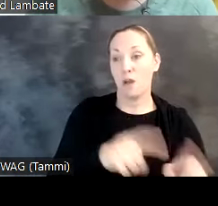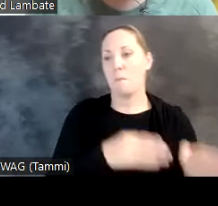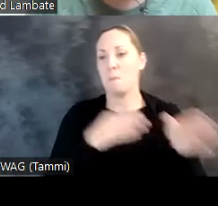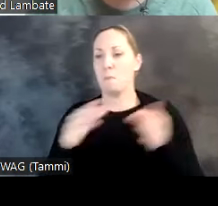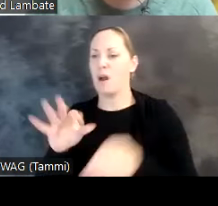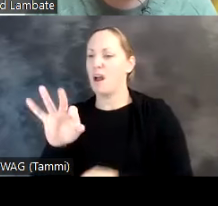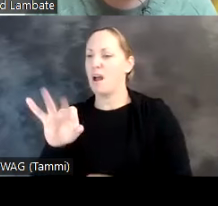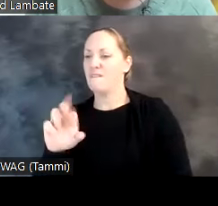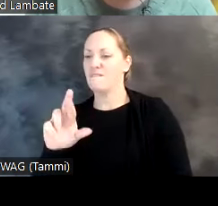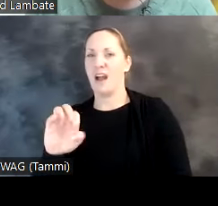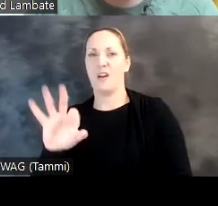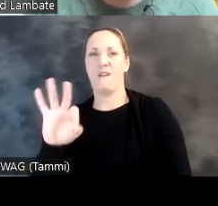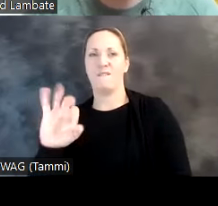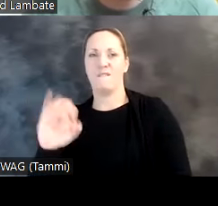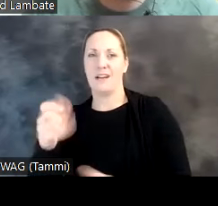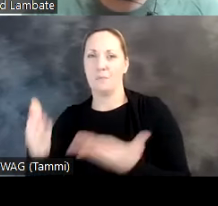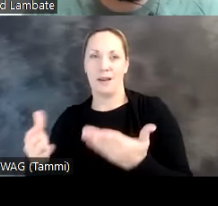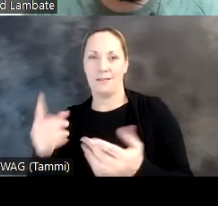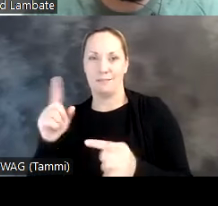in a Firefox browser.